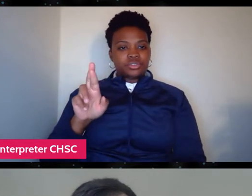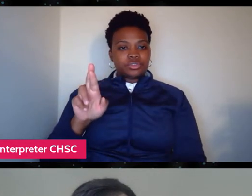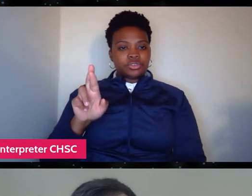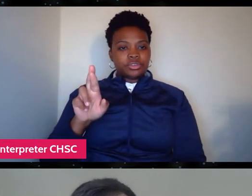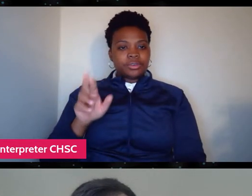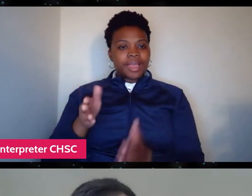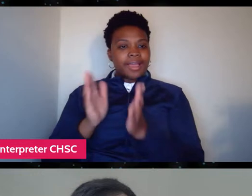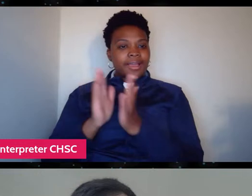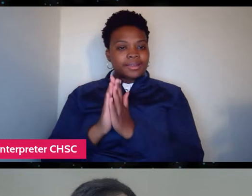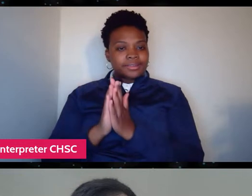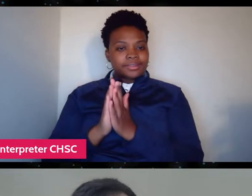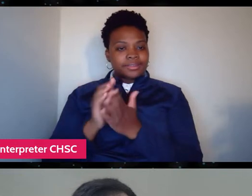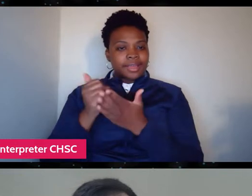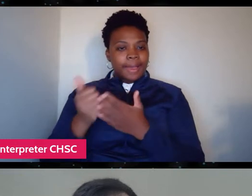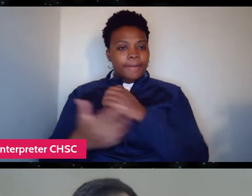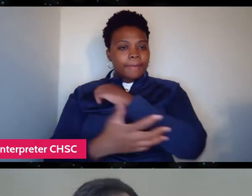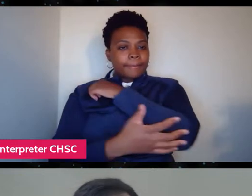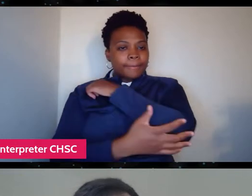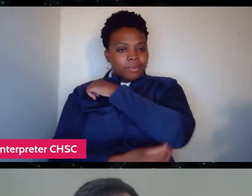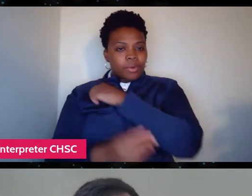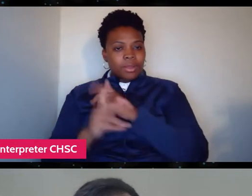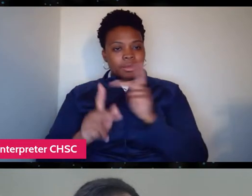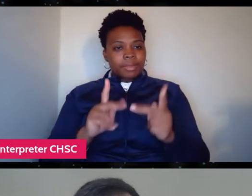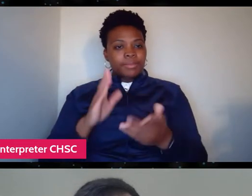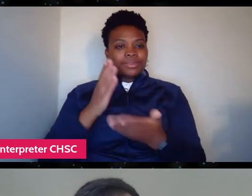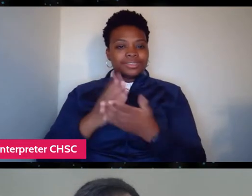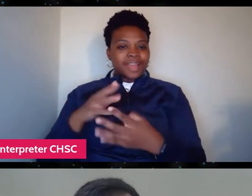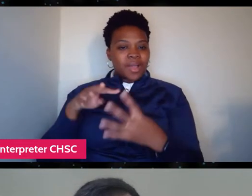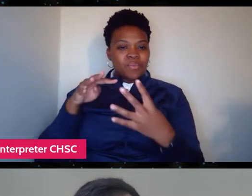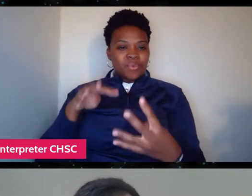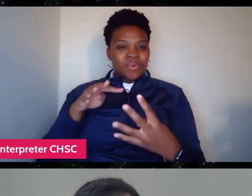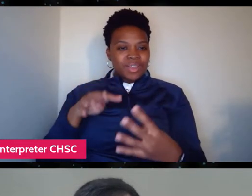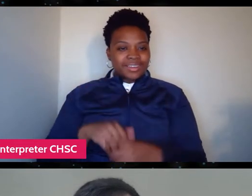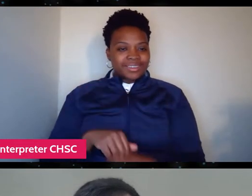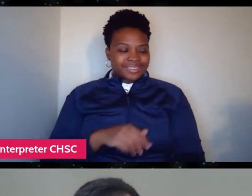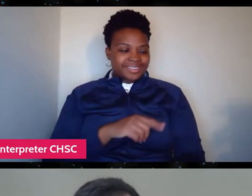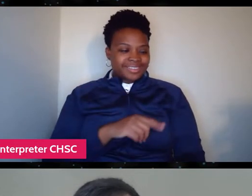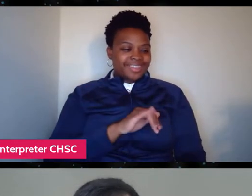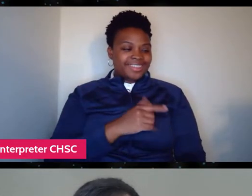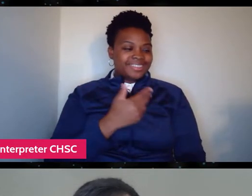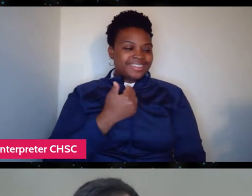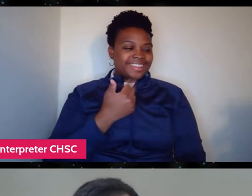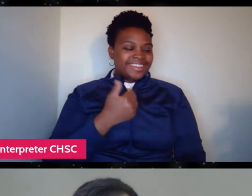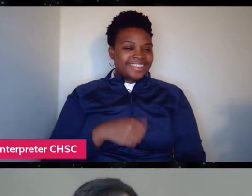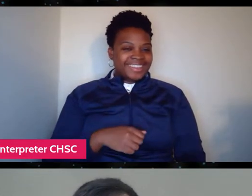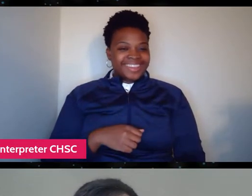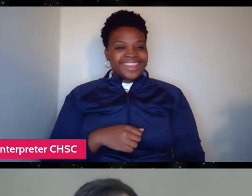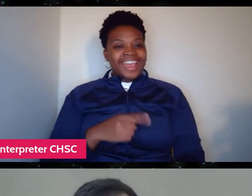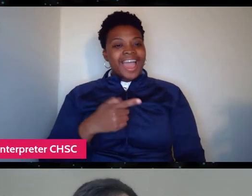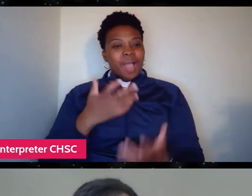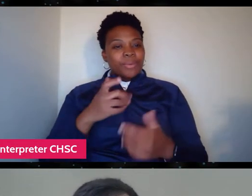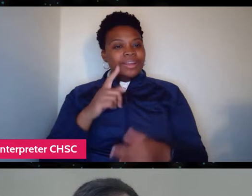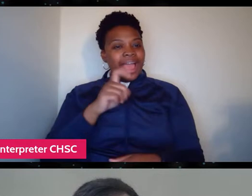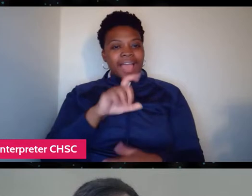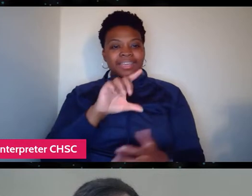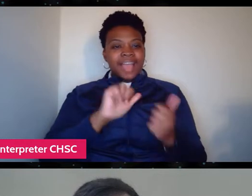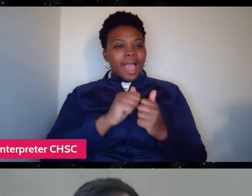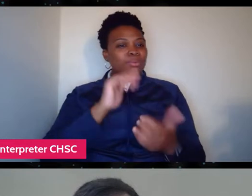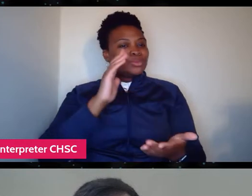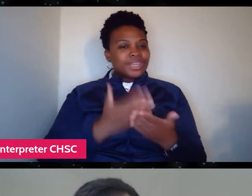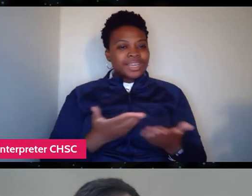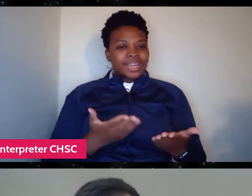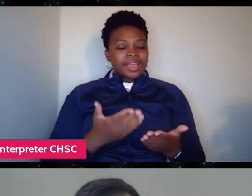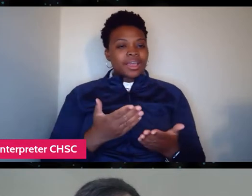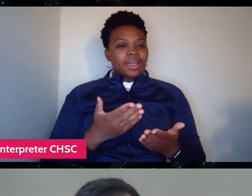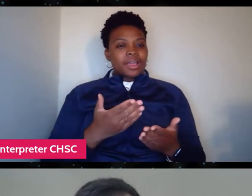poor people and stop war. And I just, of course, I wanted to ask, like, how did you get here? And what